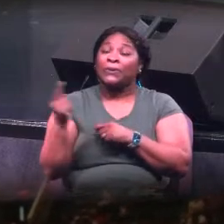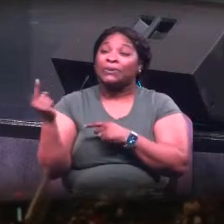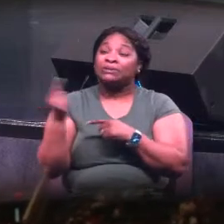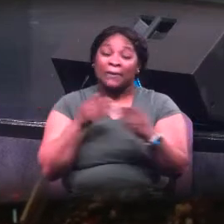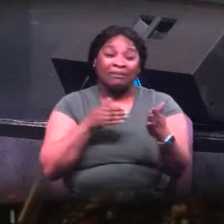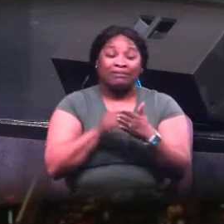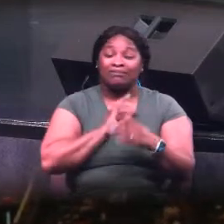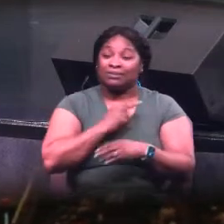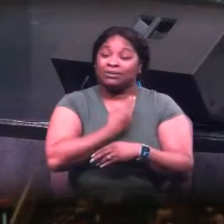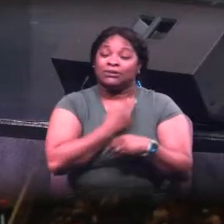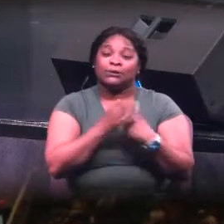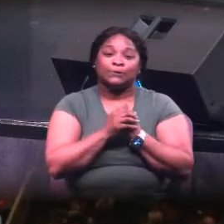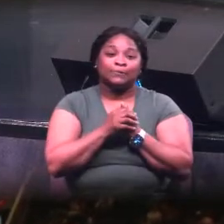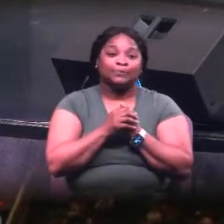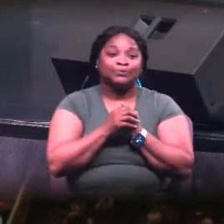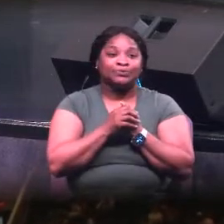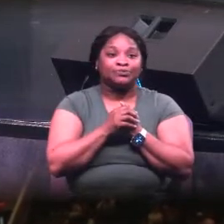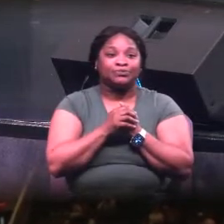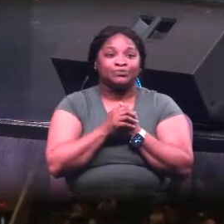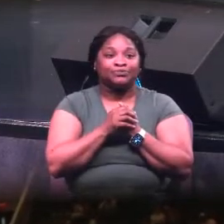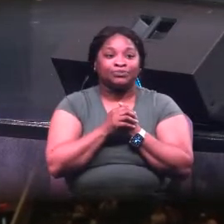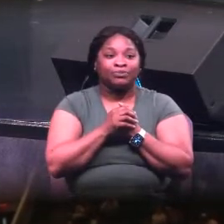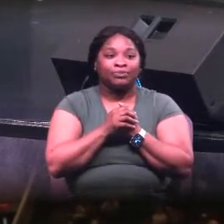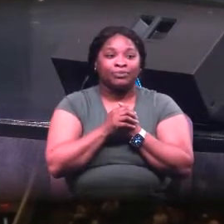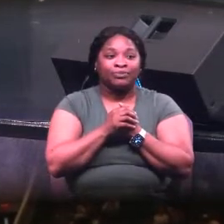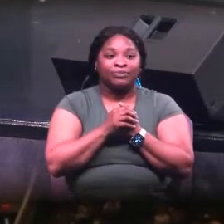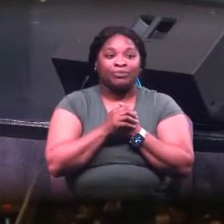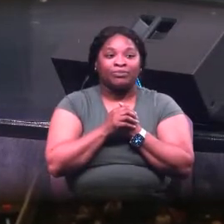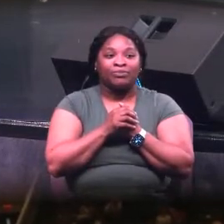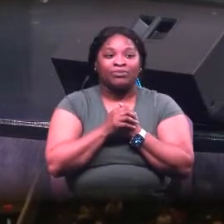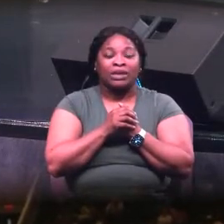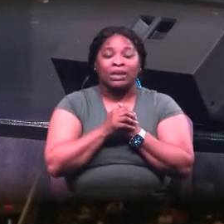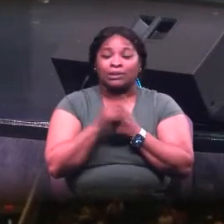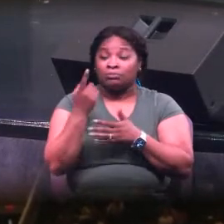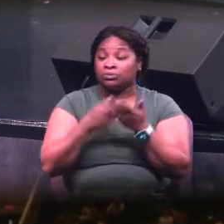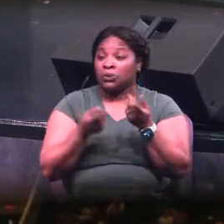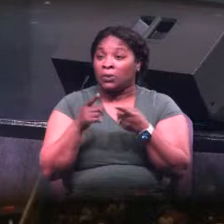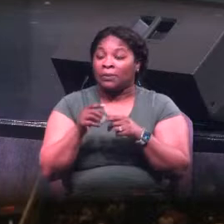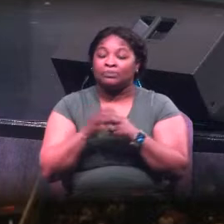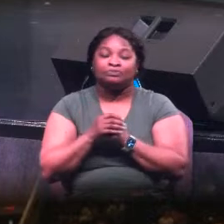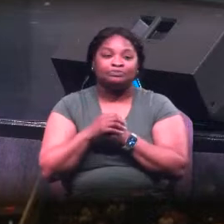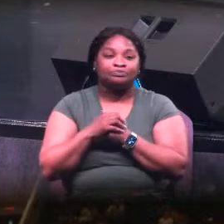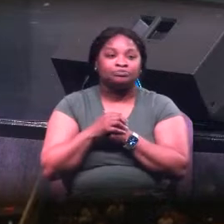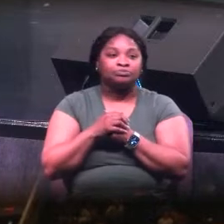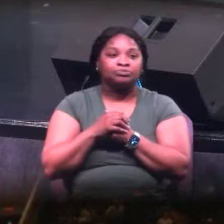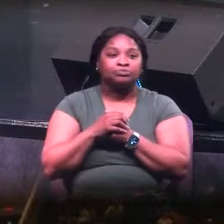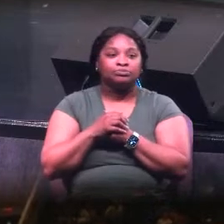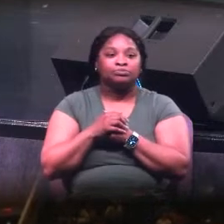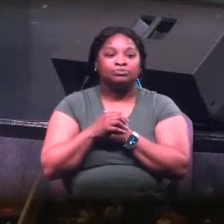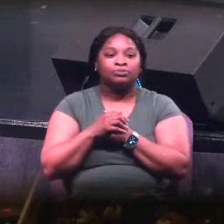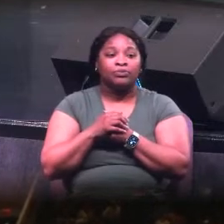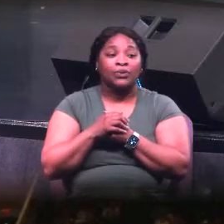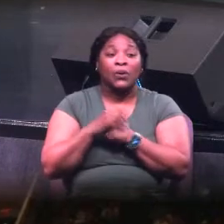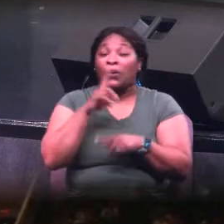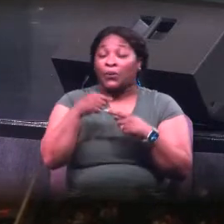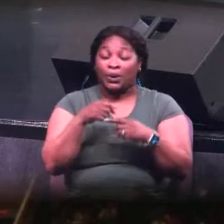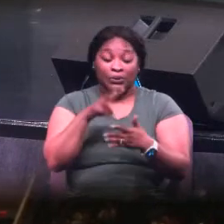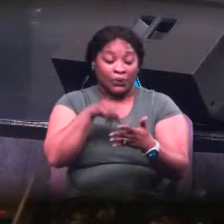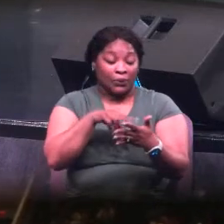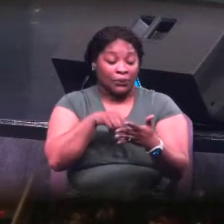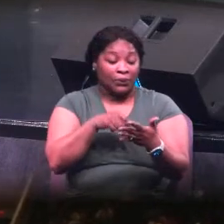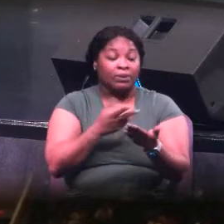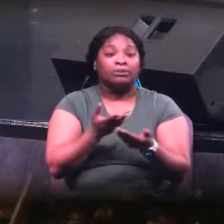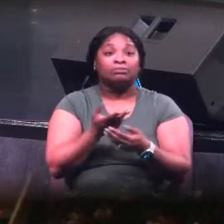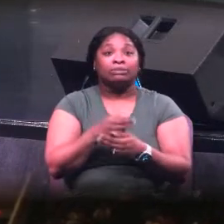us. Whew. And here's the variable. Here's the variable. This is the variable. When you read the text carefully,